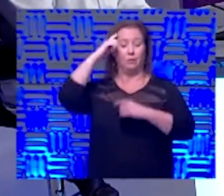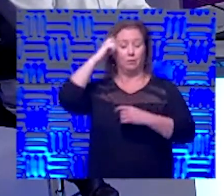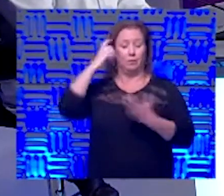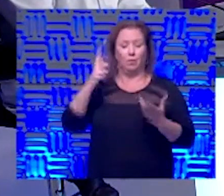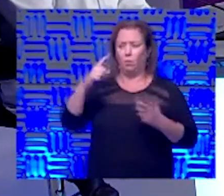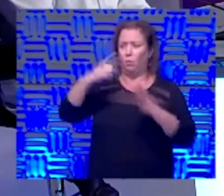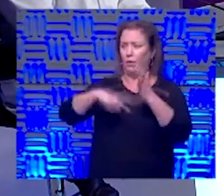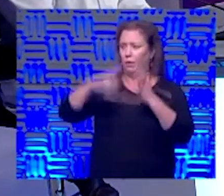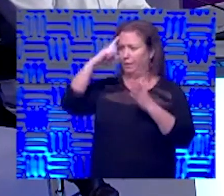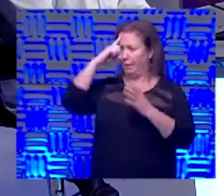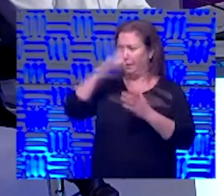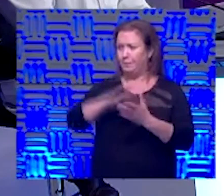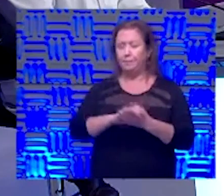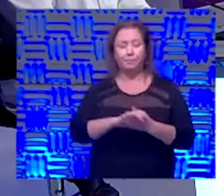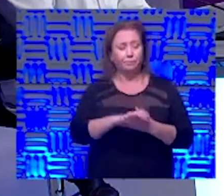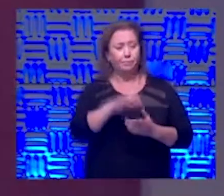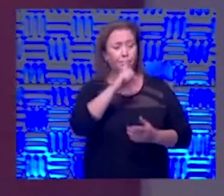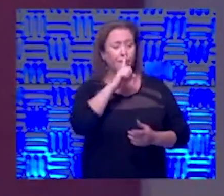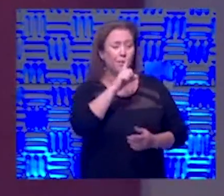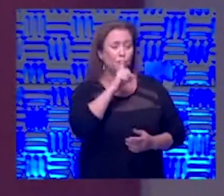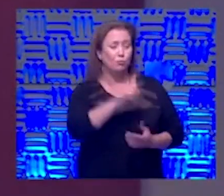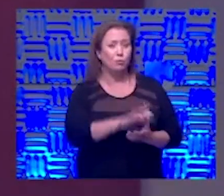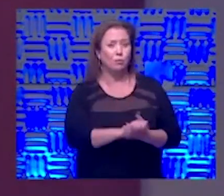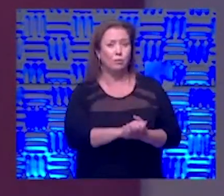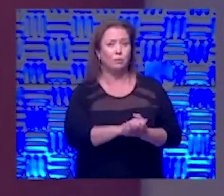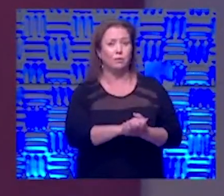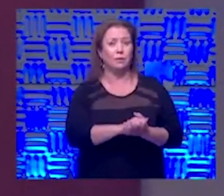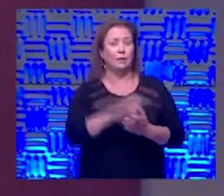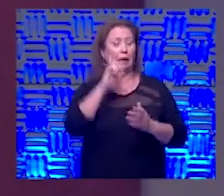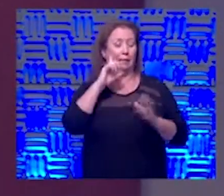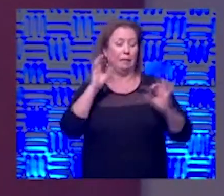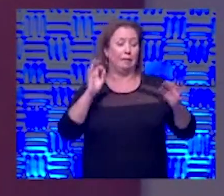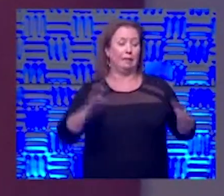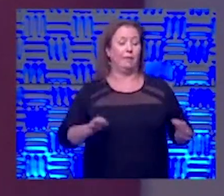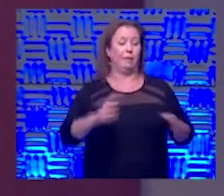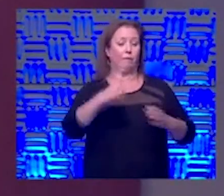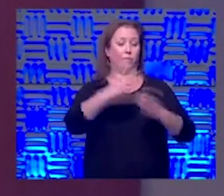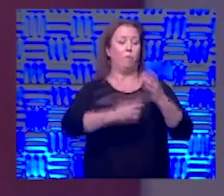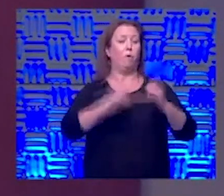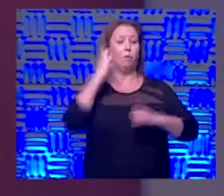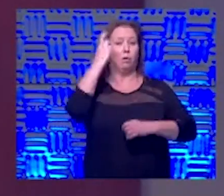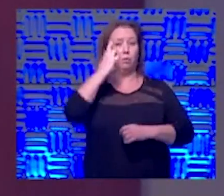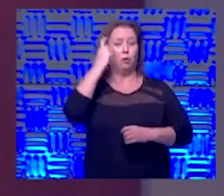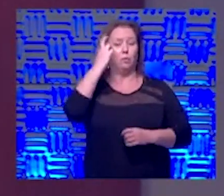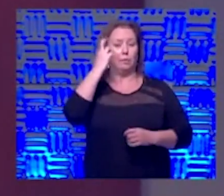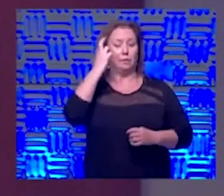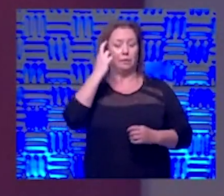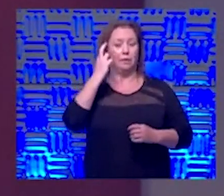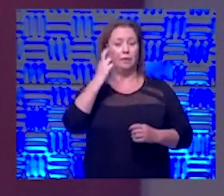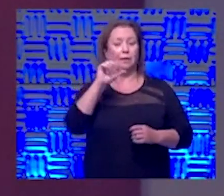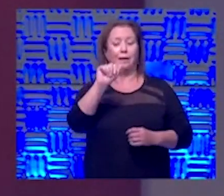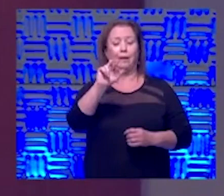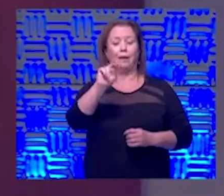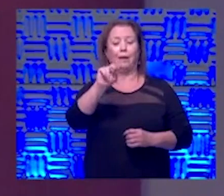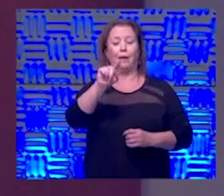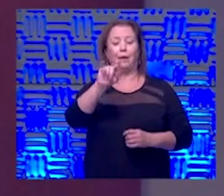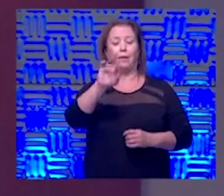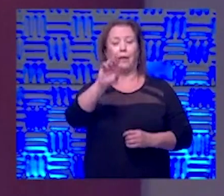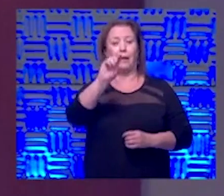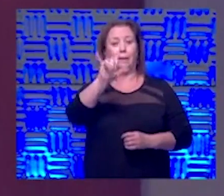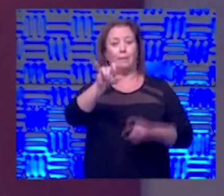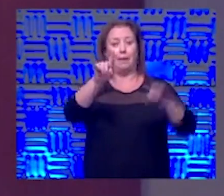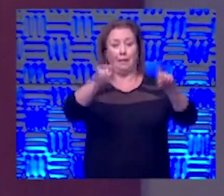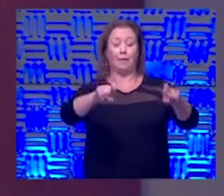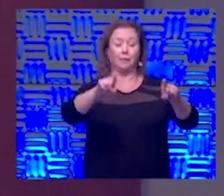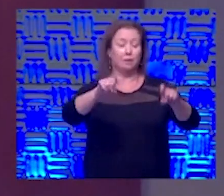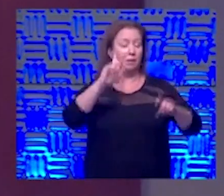What do you think? True. Yeah. I think definitely for both purposes, having antibody testing would